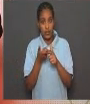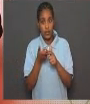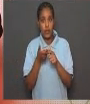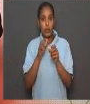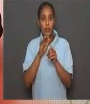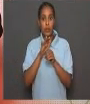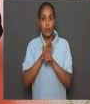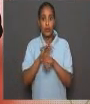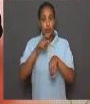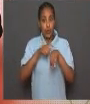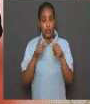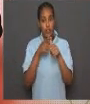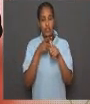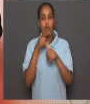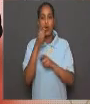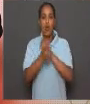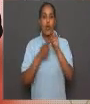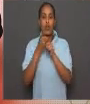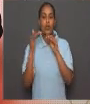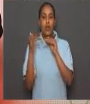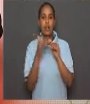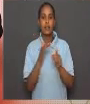Ypres during the First World War.